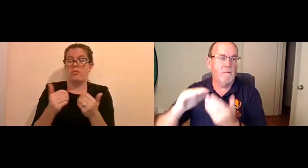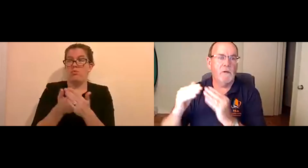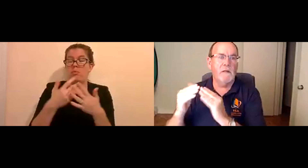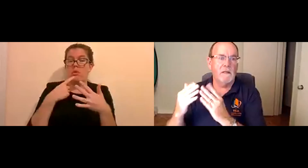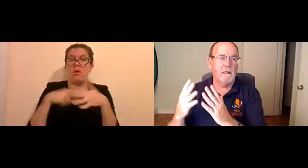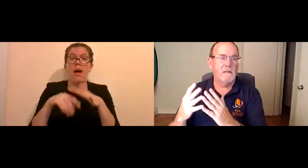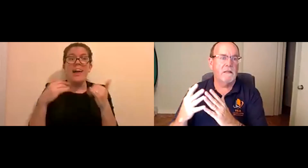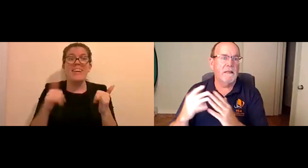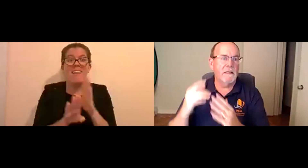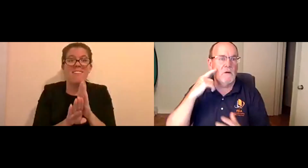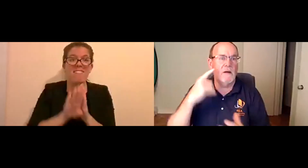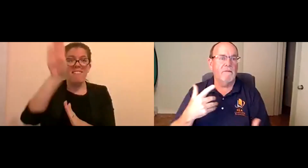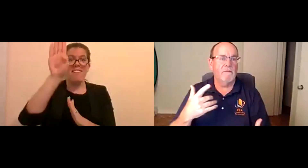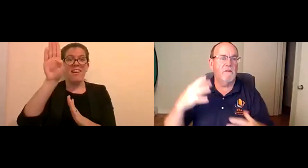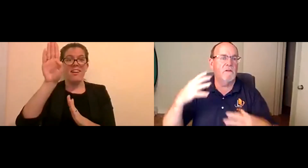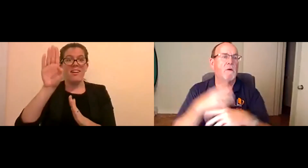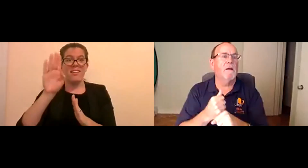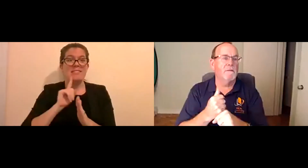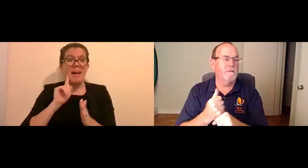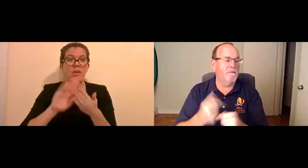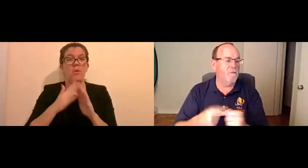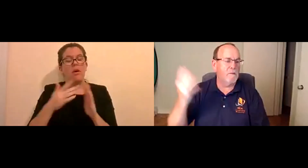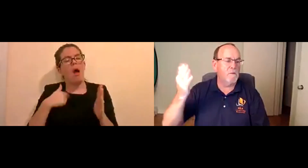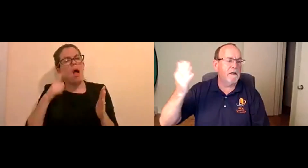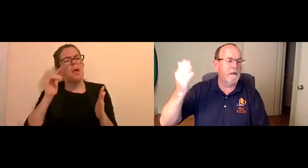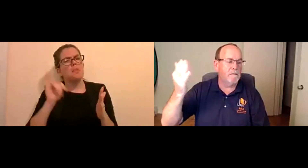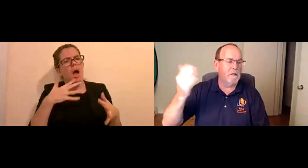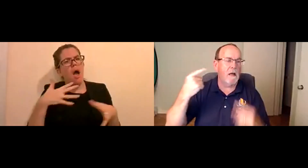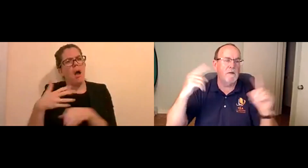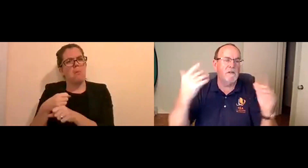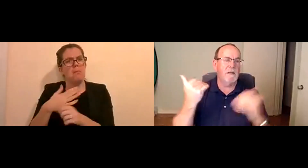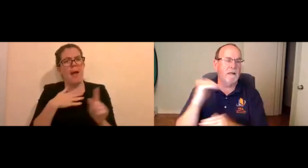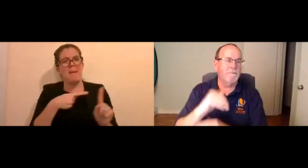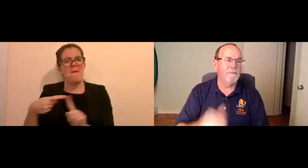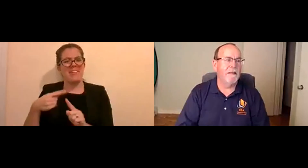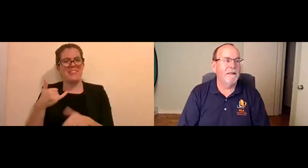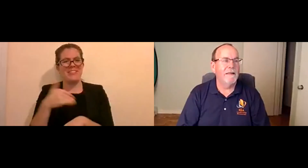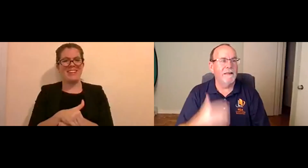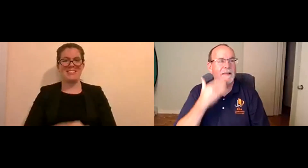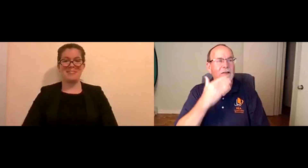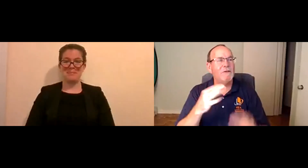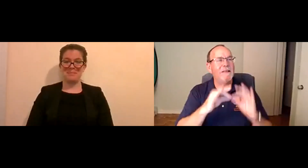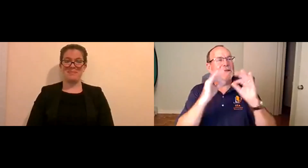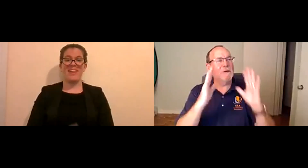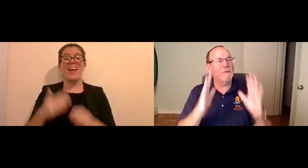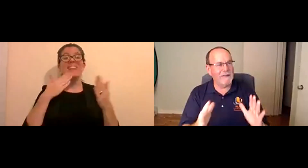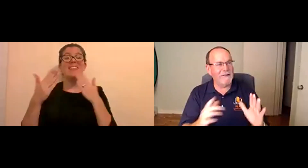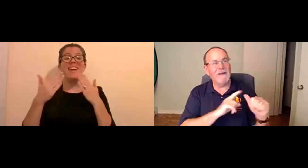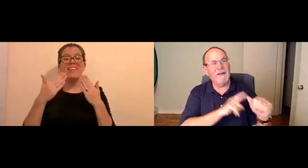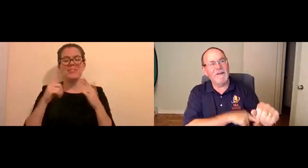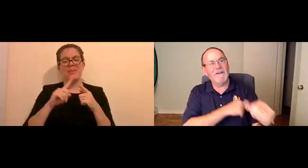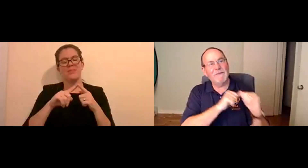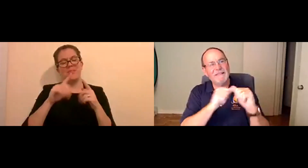deaf community, that I think you have the summary of what I was wanting to accomplish tonight. And thank you to the interpreter.